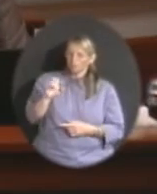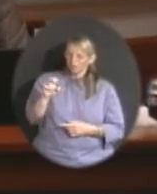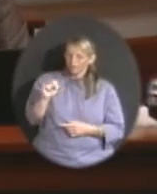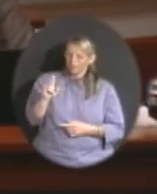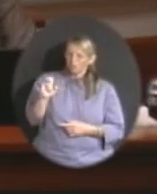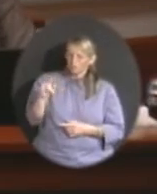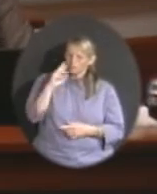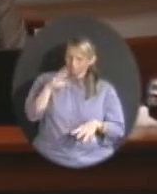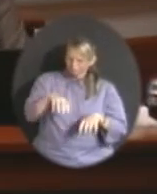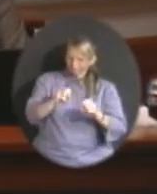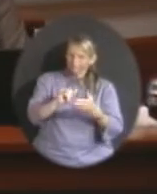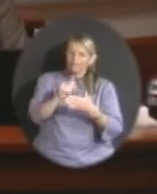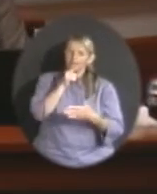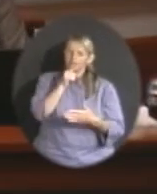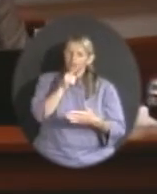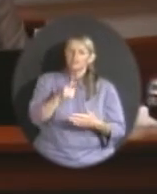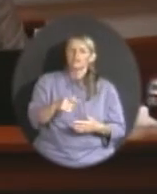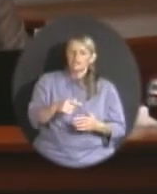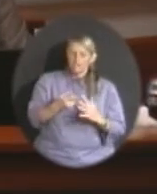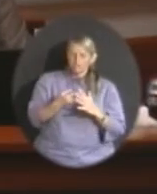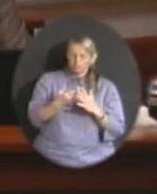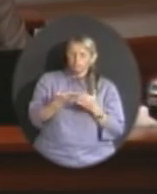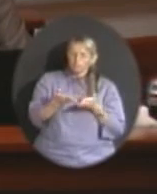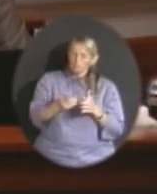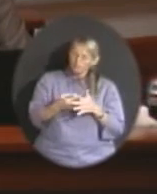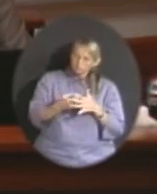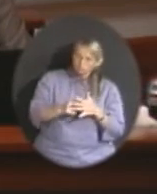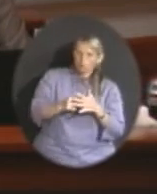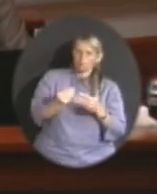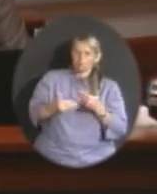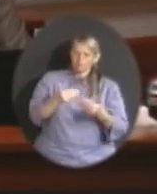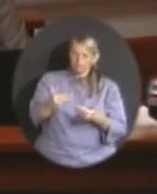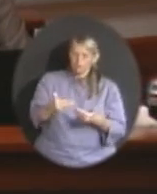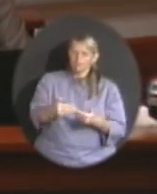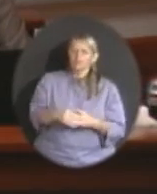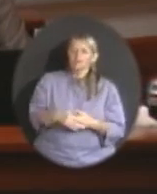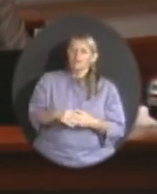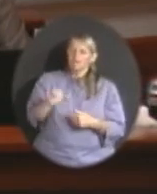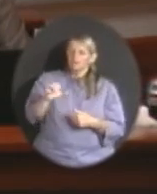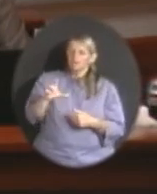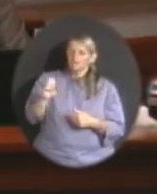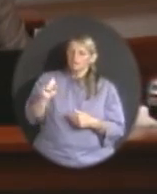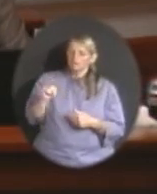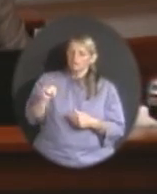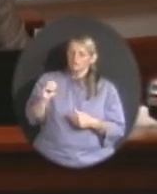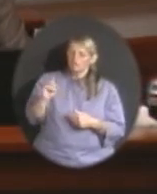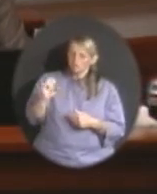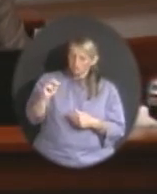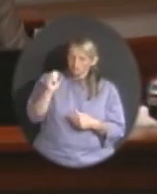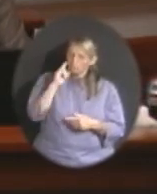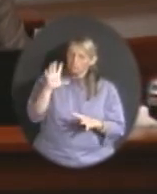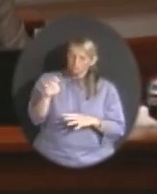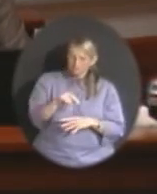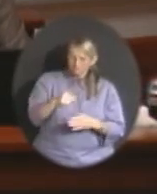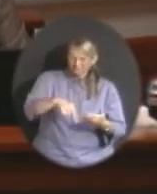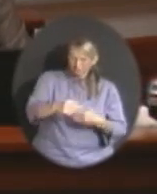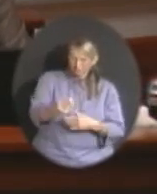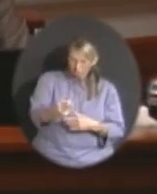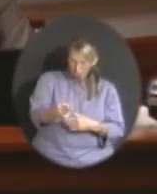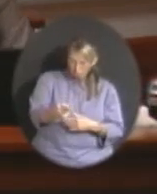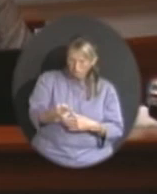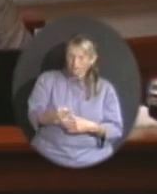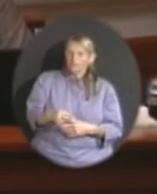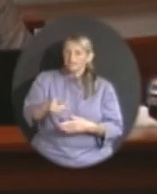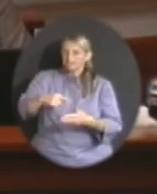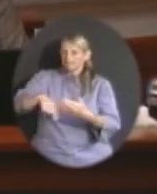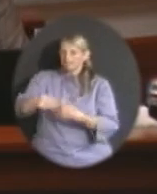kicked off. We meet with custodians on Thursday. Our administrators will all be in training together next Wednesday, the 26th. And of